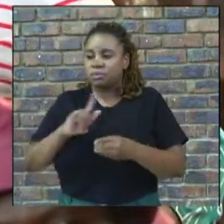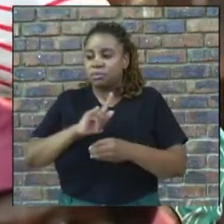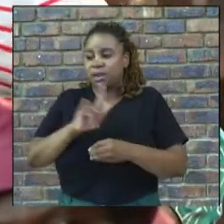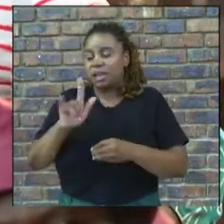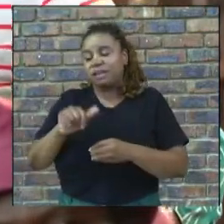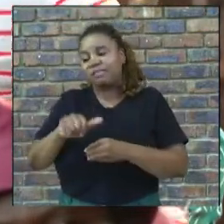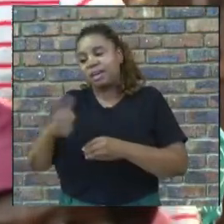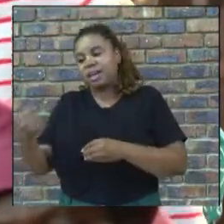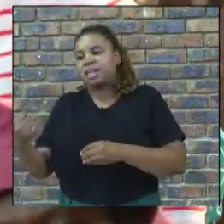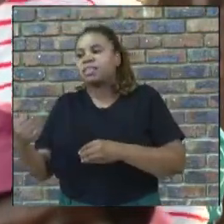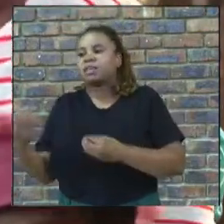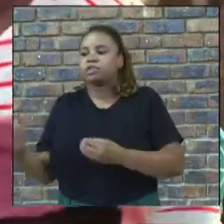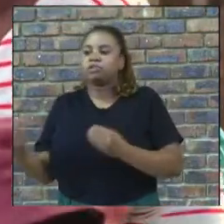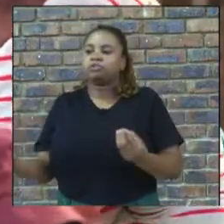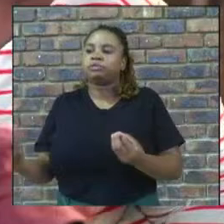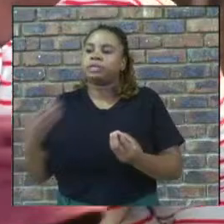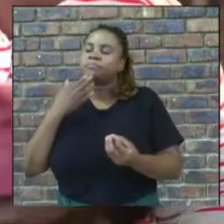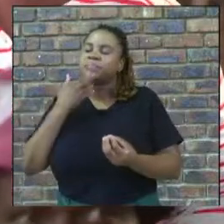a leboga.